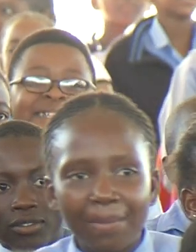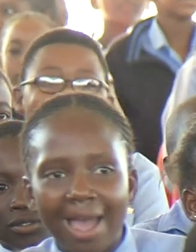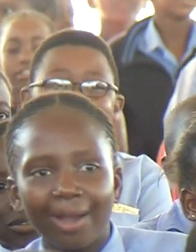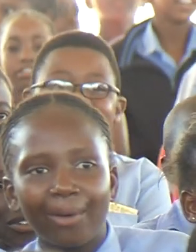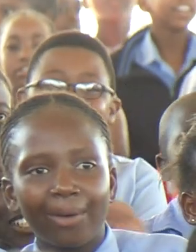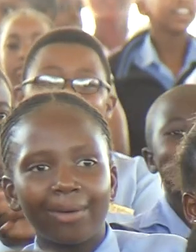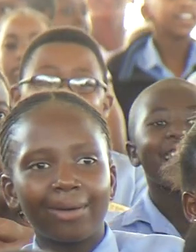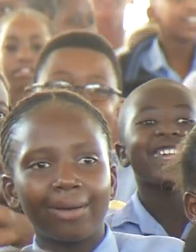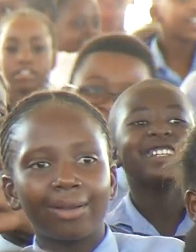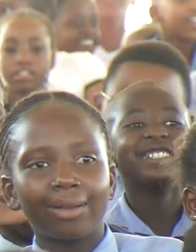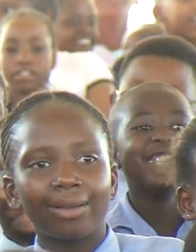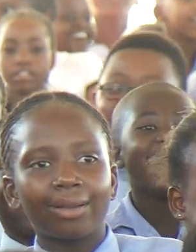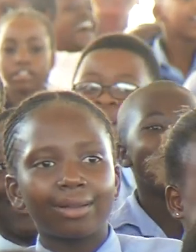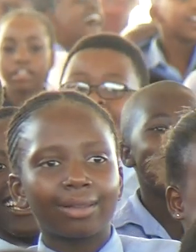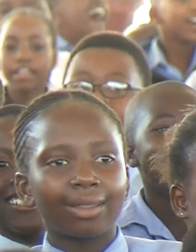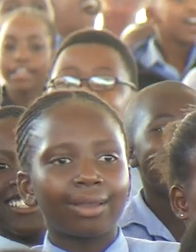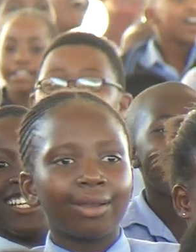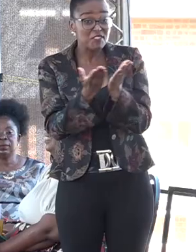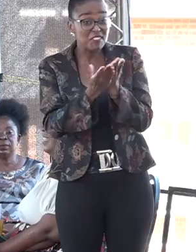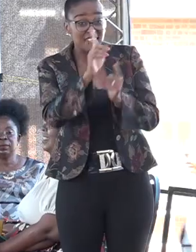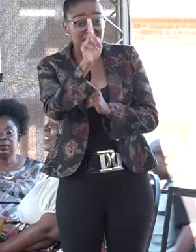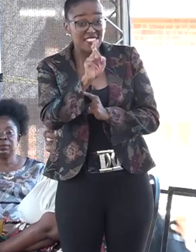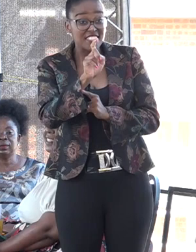future. So are you happy for your new school?